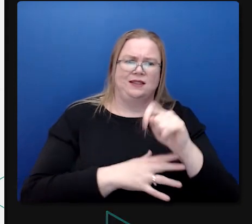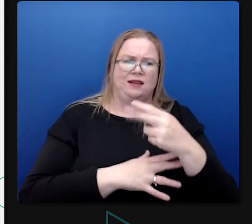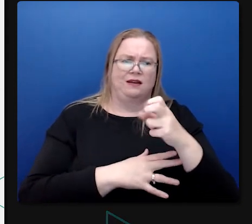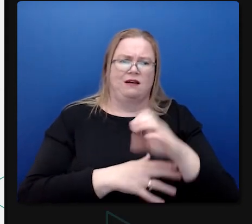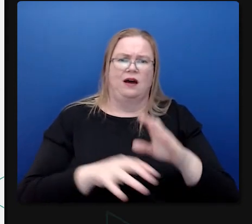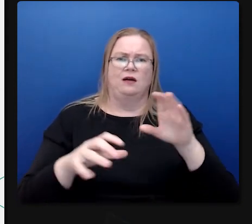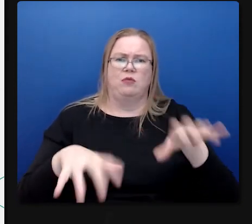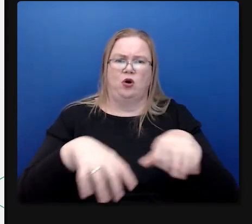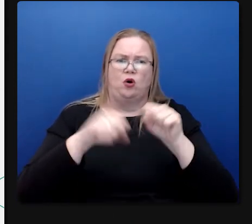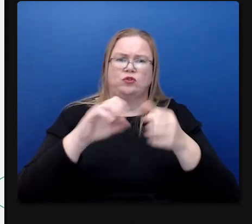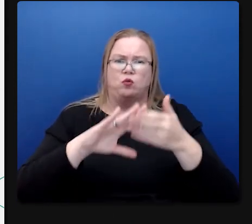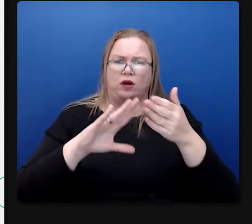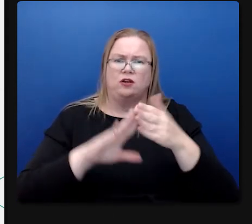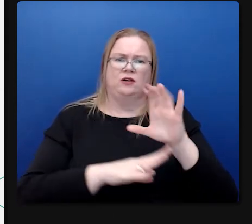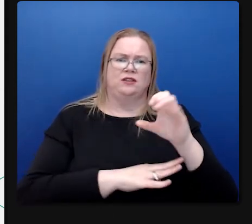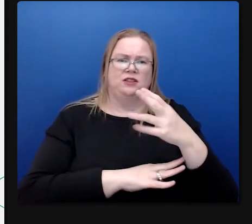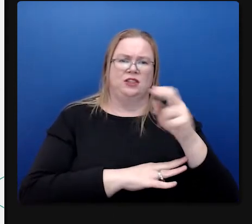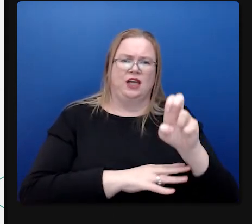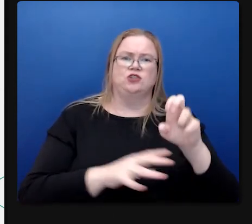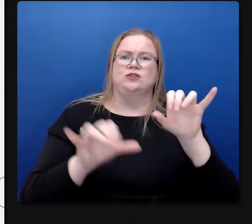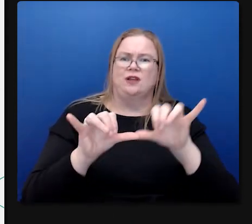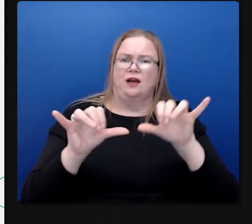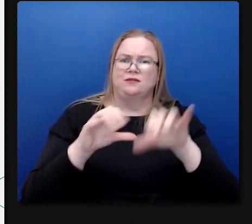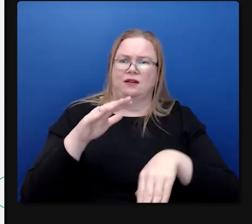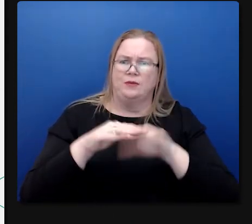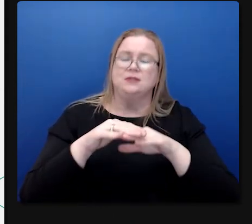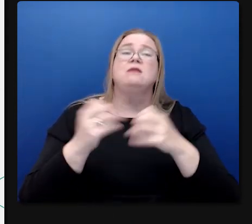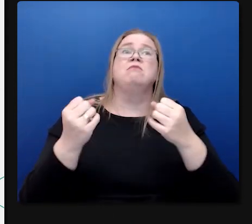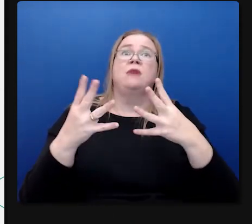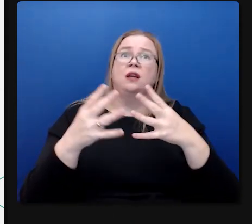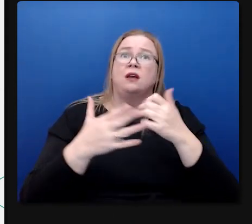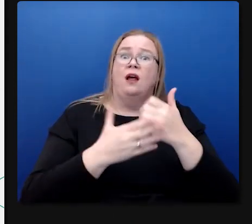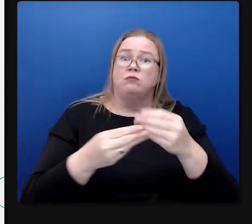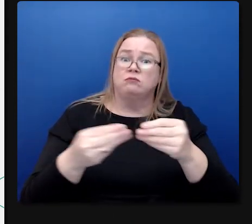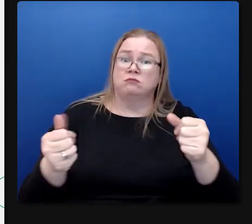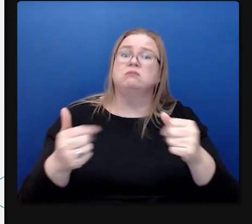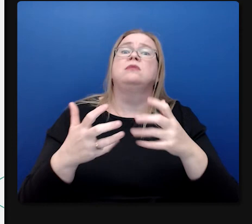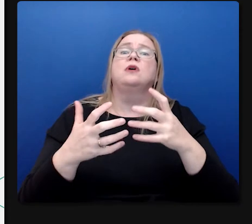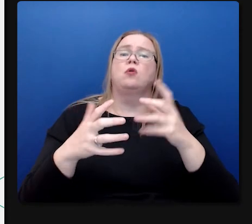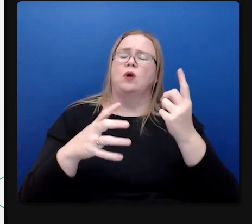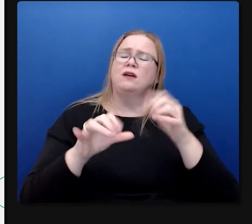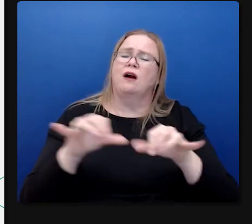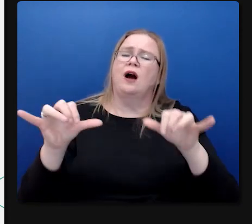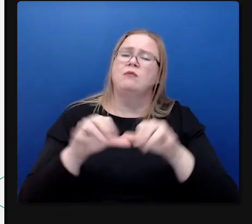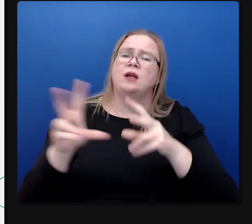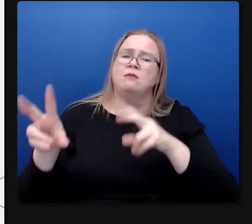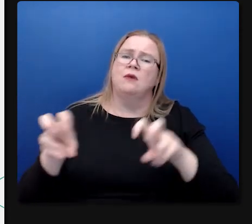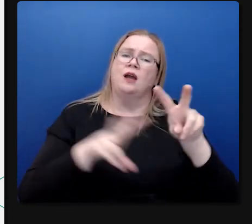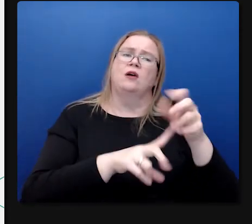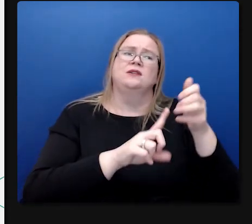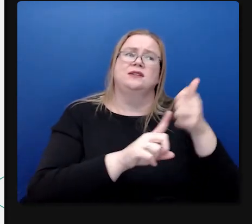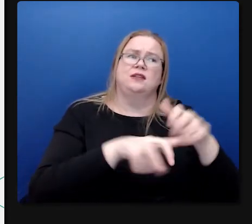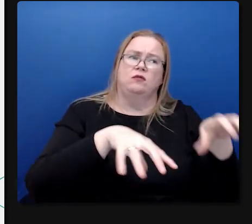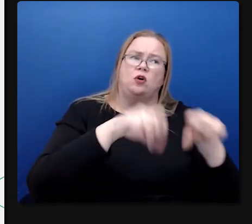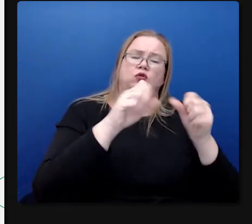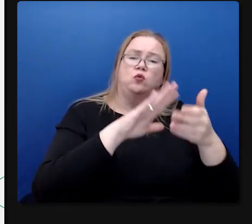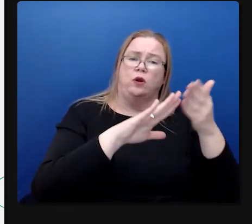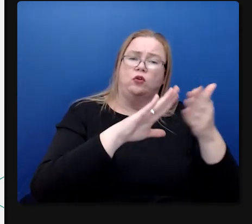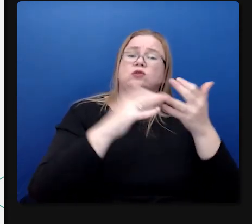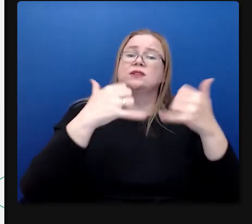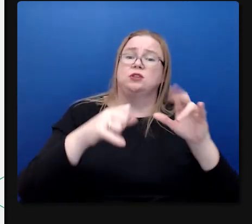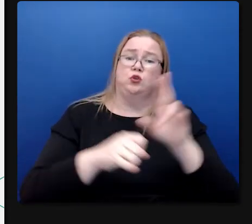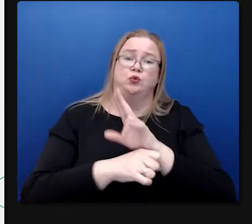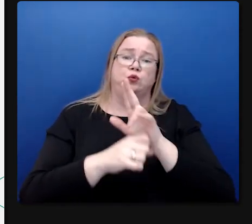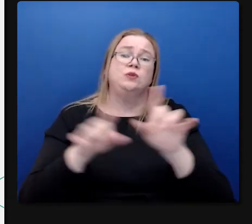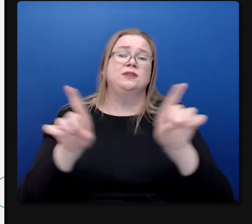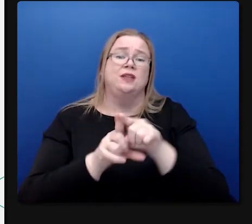Actions hosted runners and your cache size limits. There are a bunch of solutions there. One of the more common ones is eventually migrating to self-hosted runners. So you can